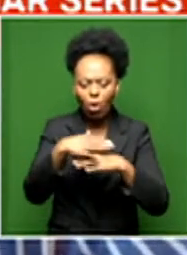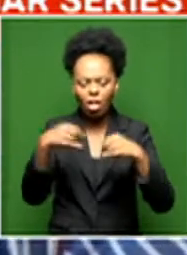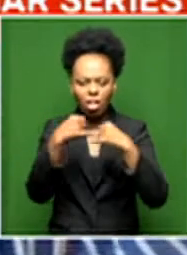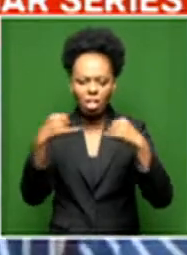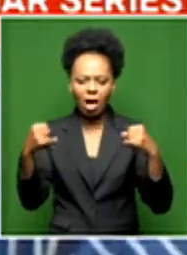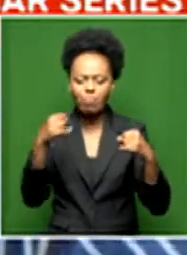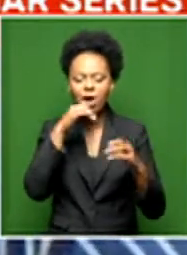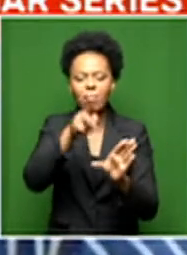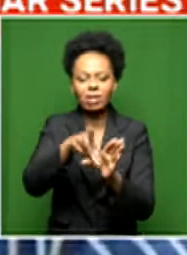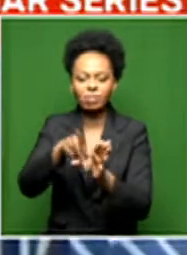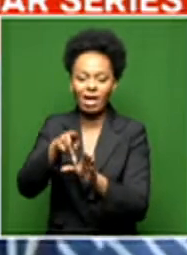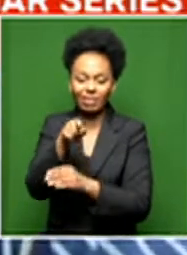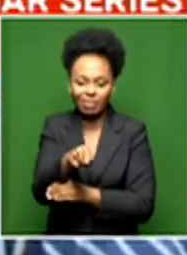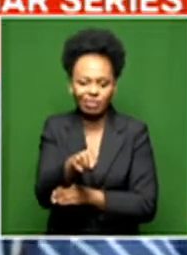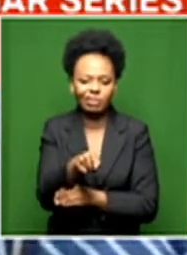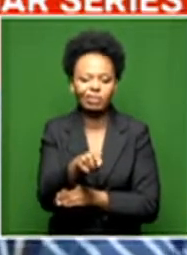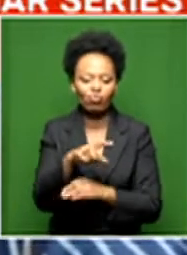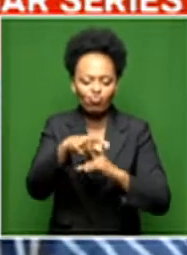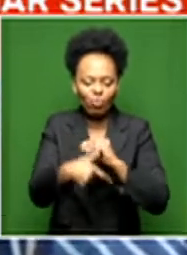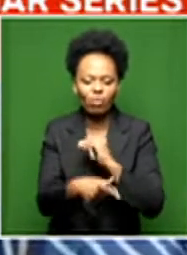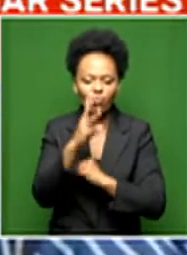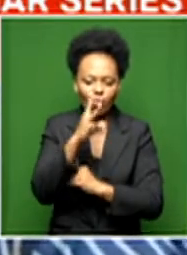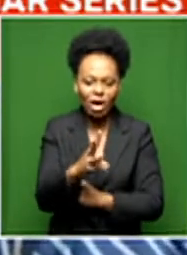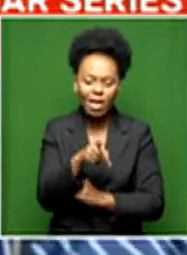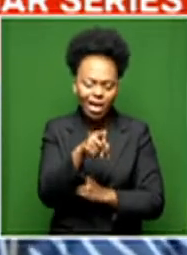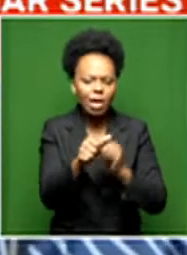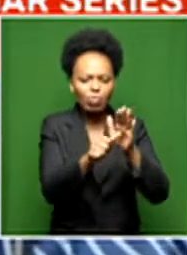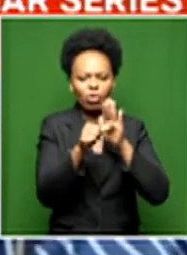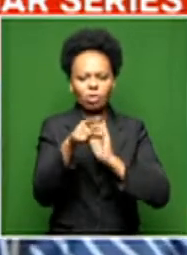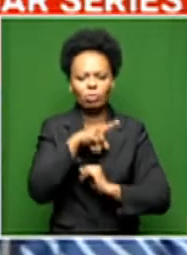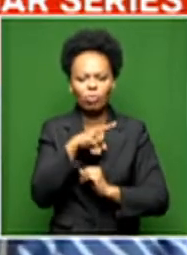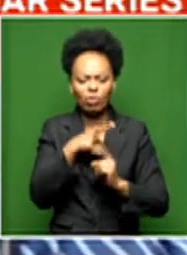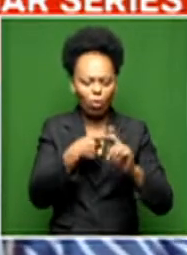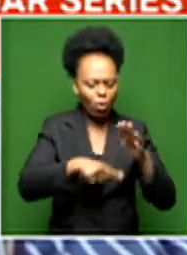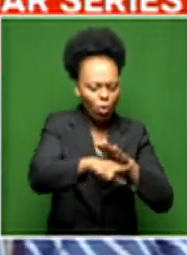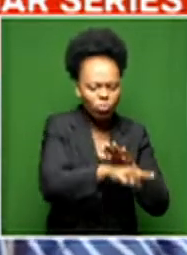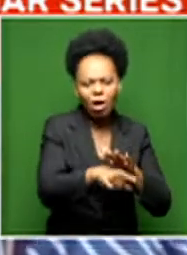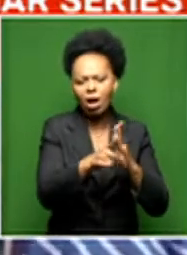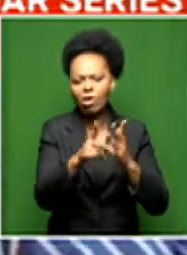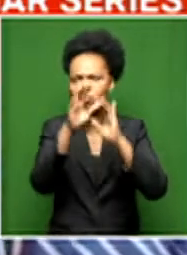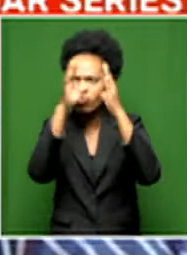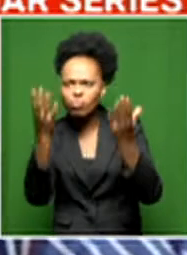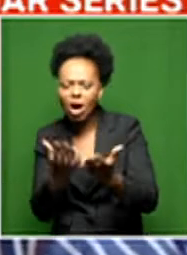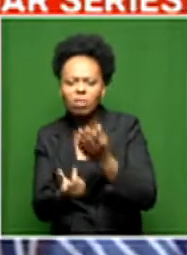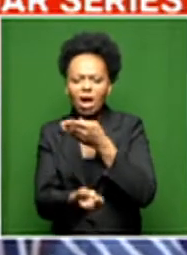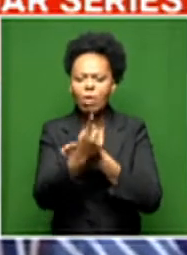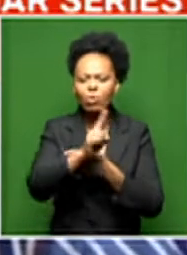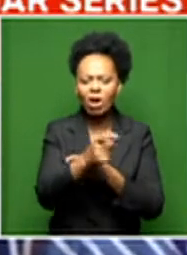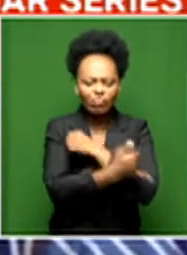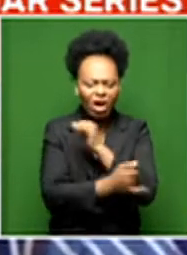the society. And it's very important because they take stock of what is going on in